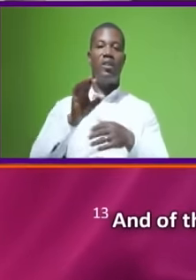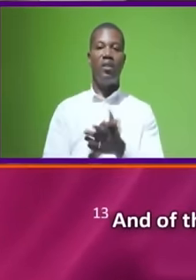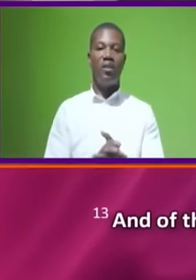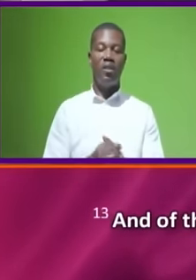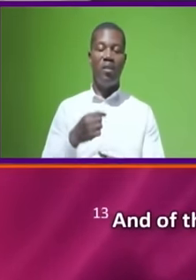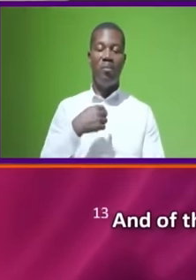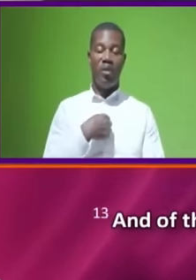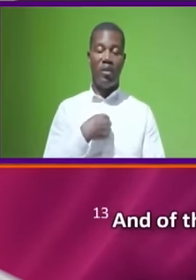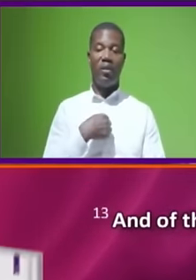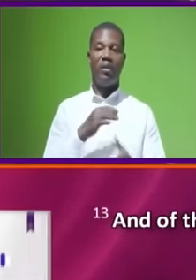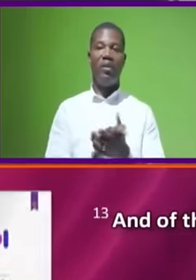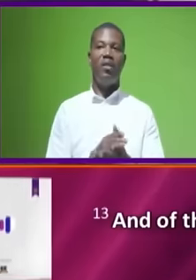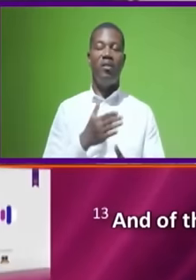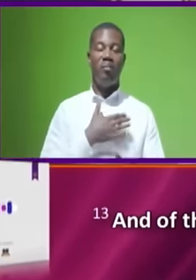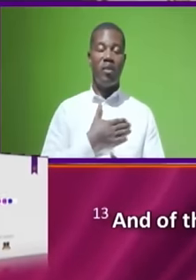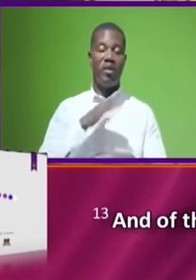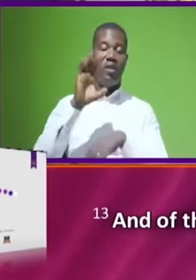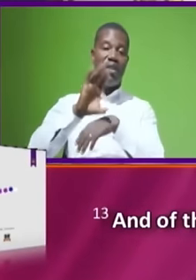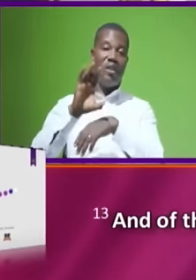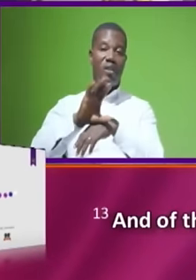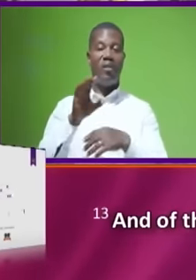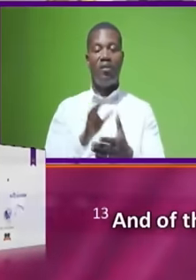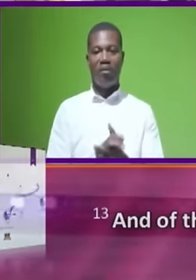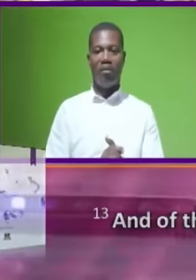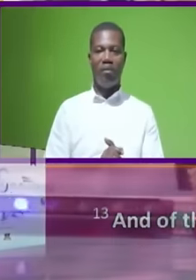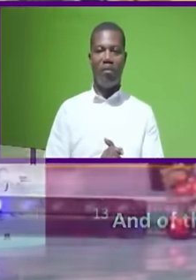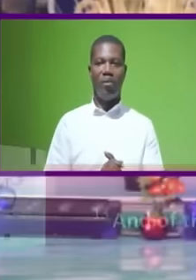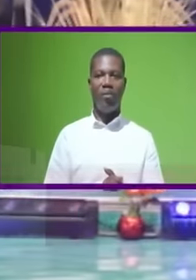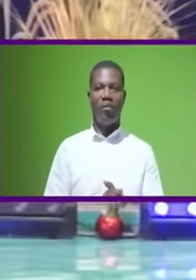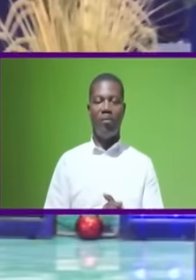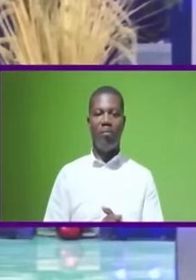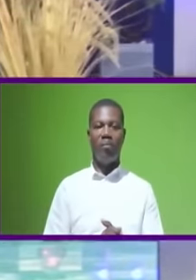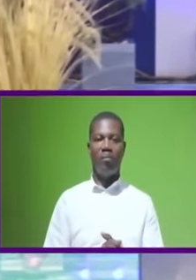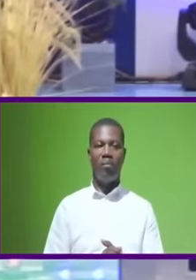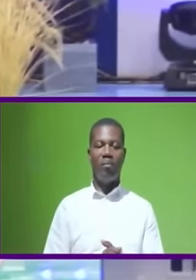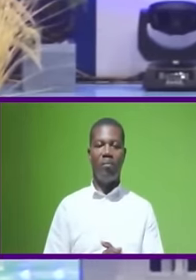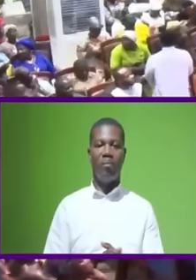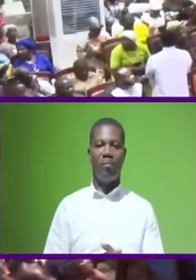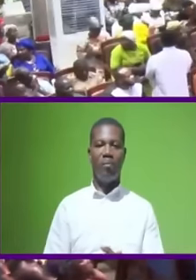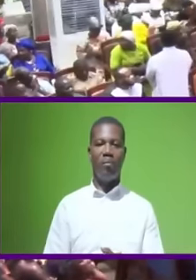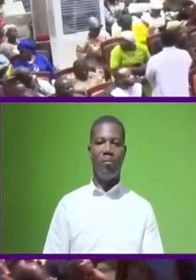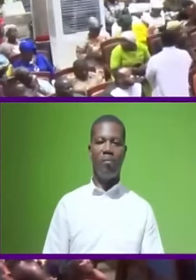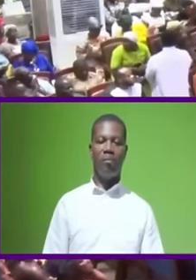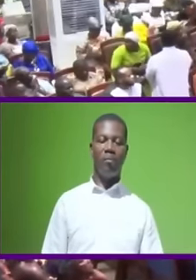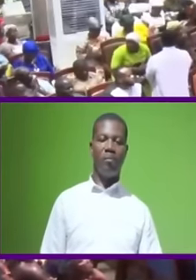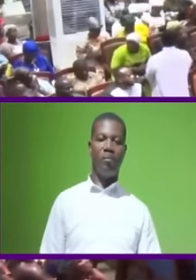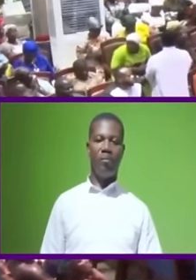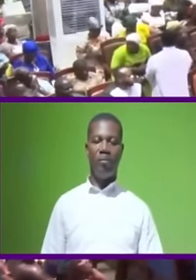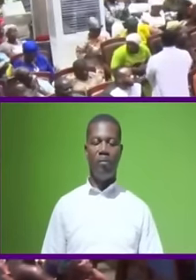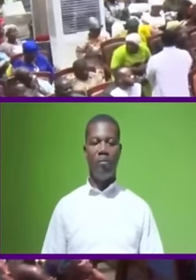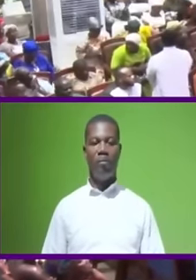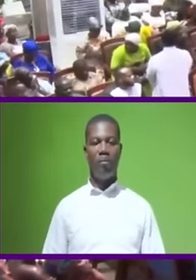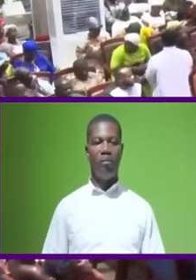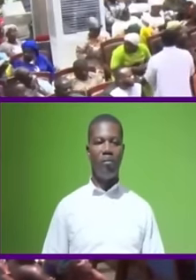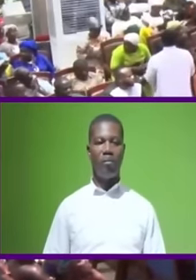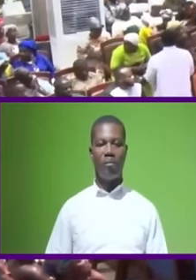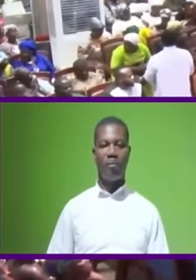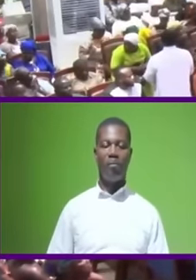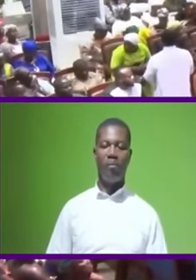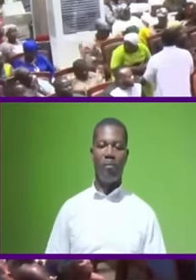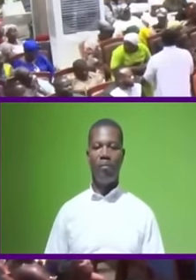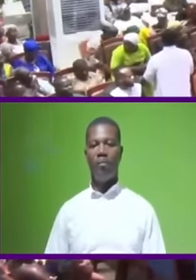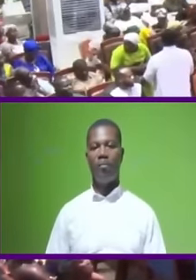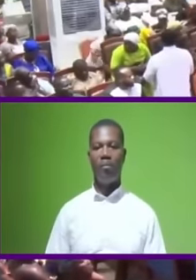then me. My sorry. So just like I Adam, and then the pastor who is insulting me.